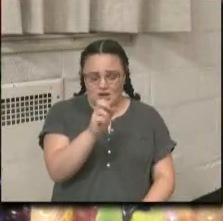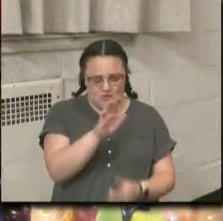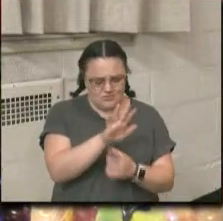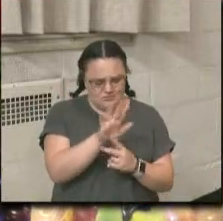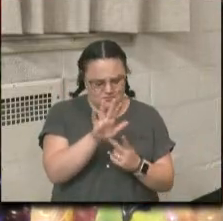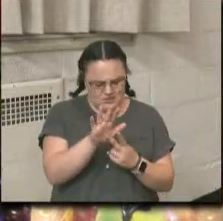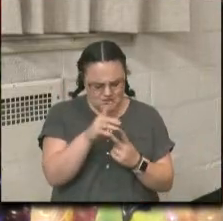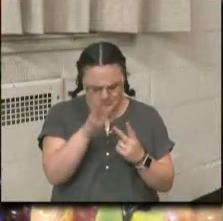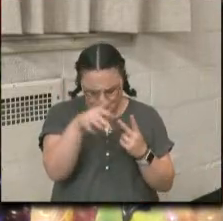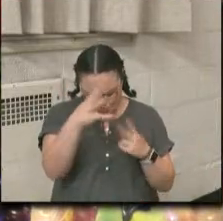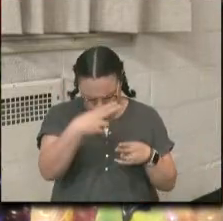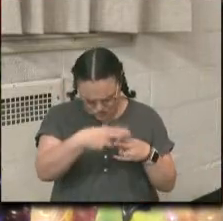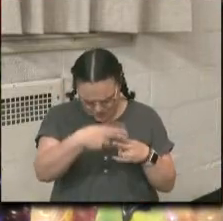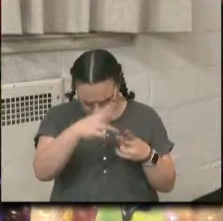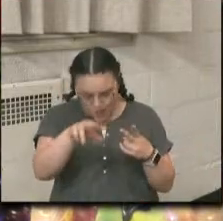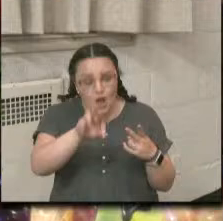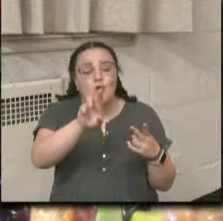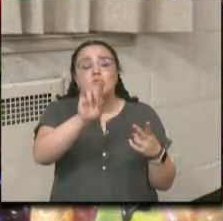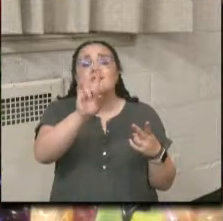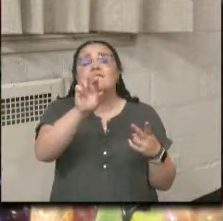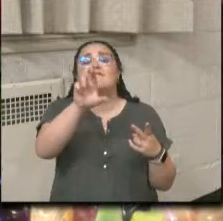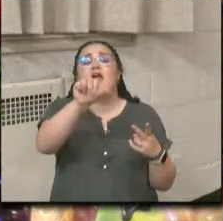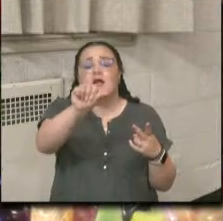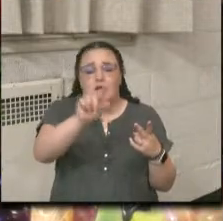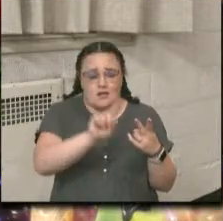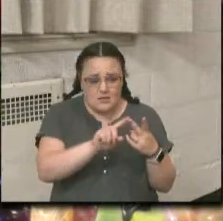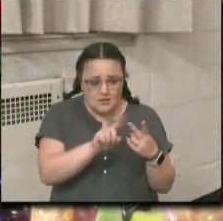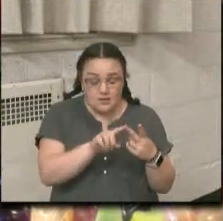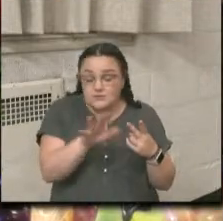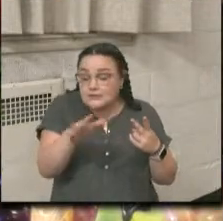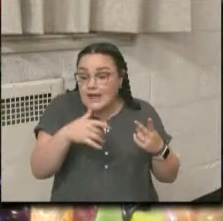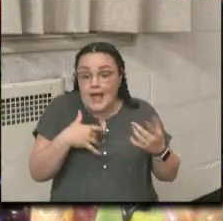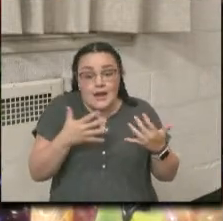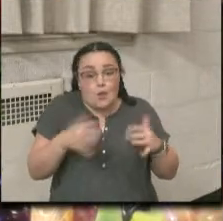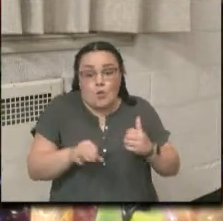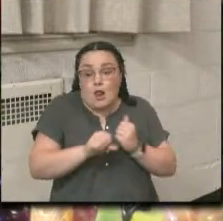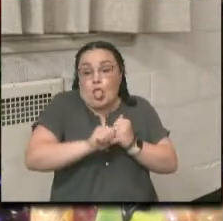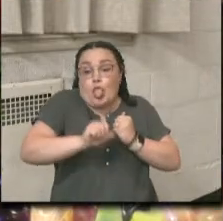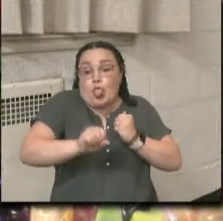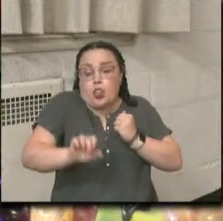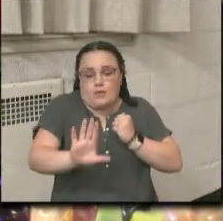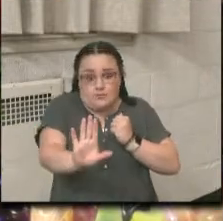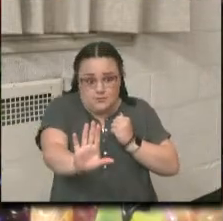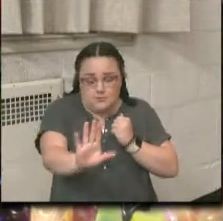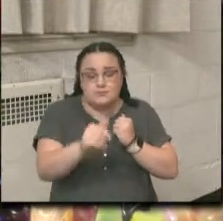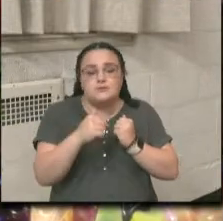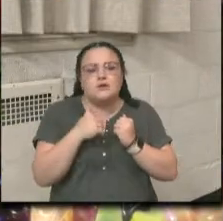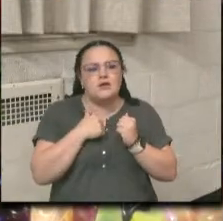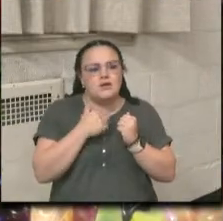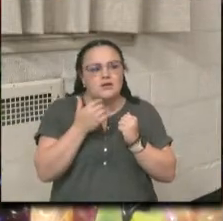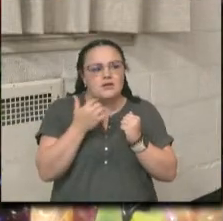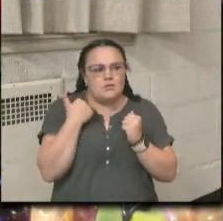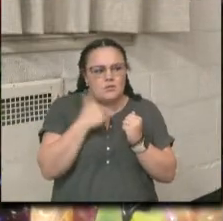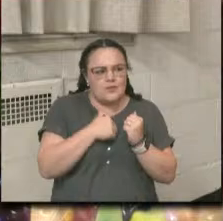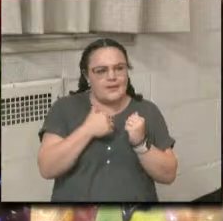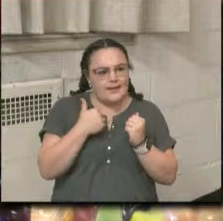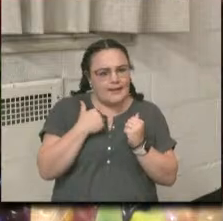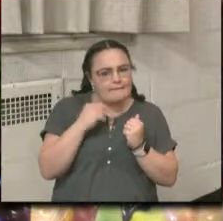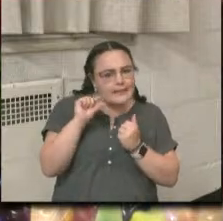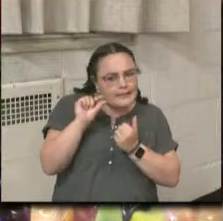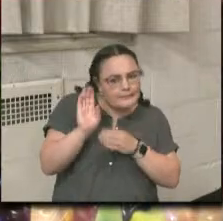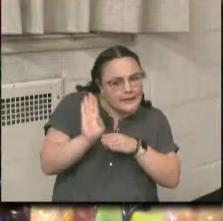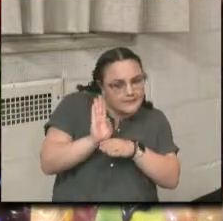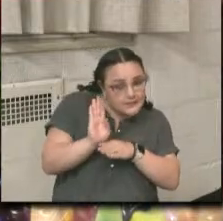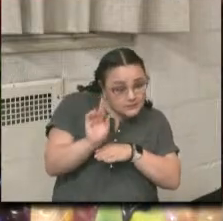Rivera said too. I do not want to be here late, but I want to thank all, because we do have some business to finish